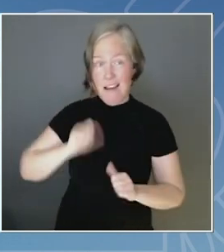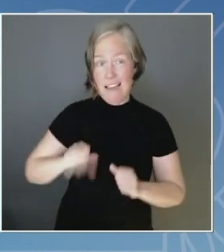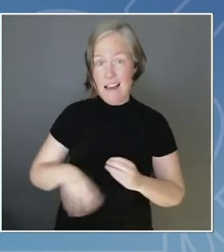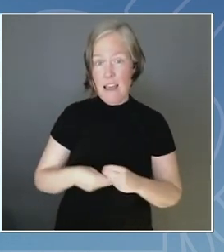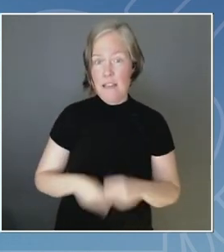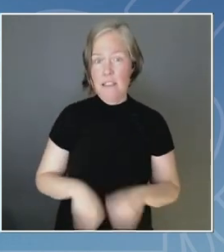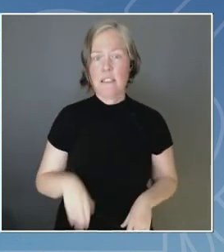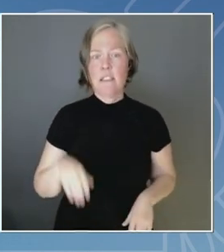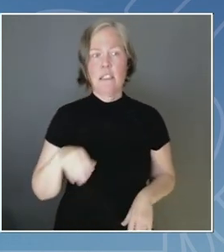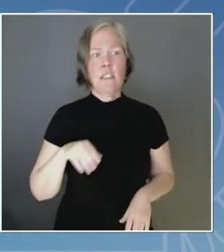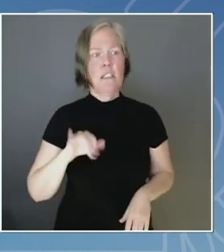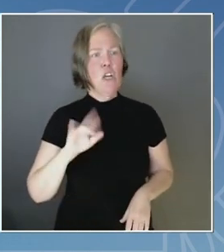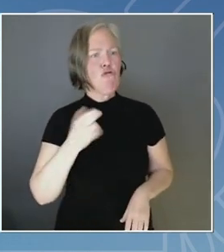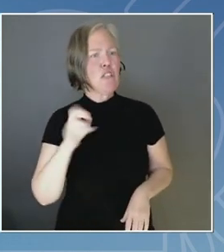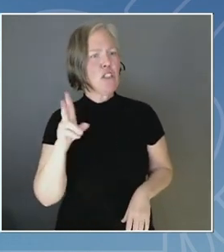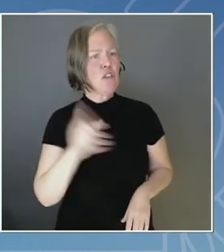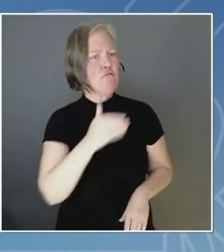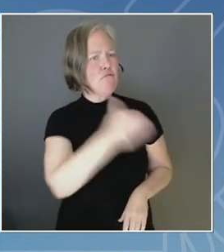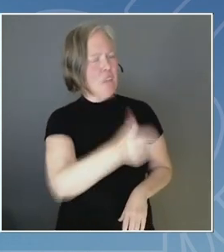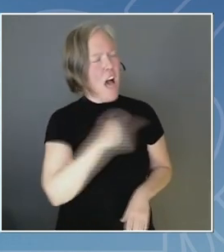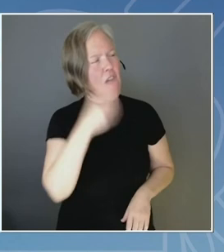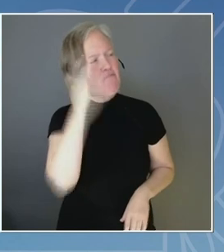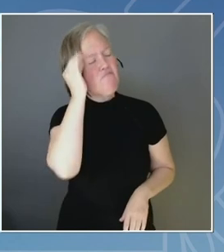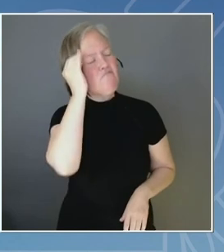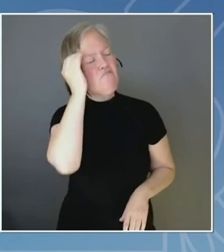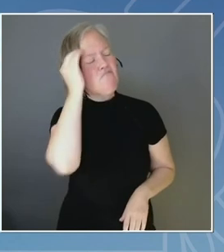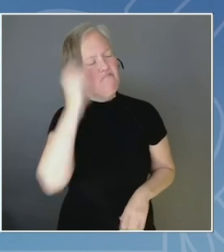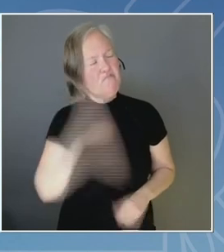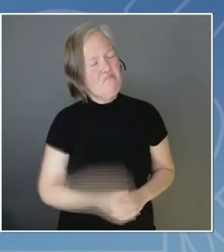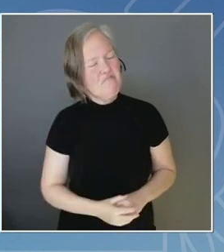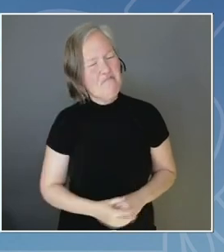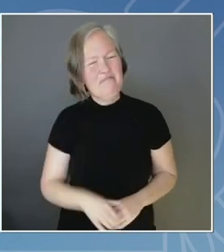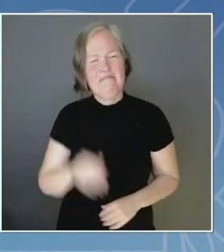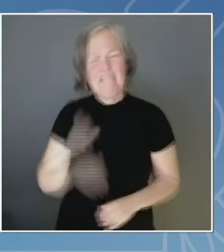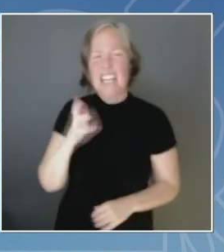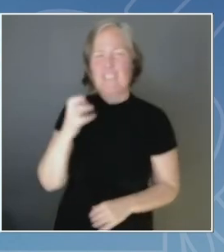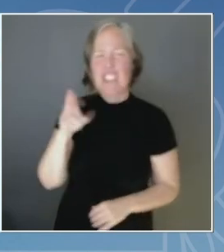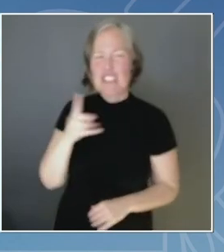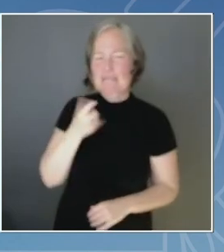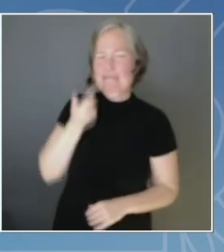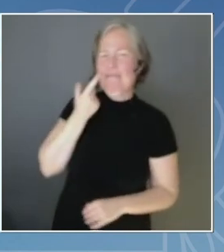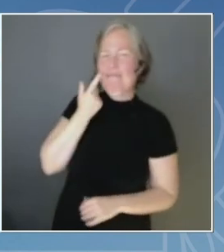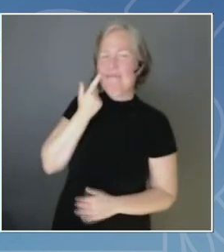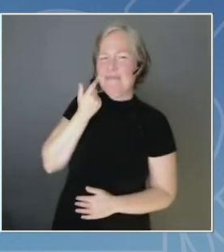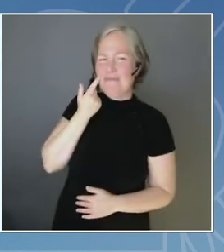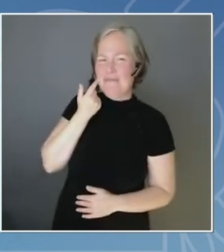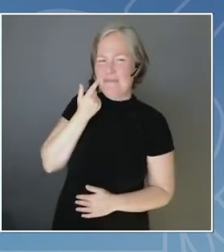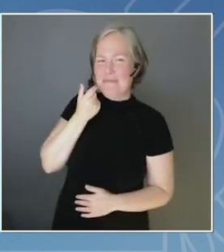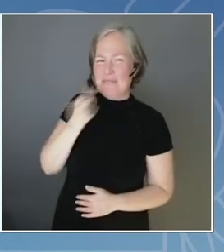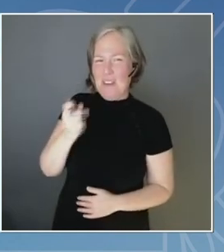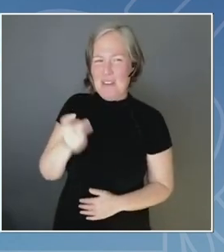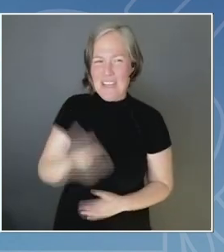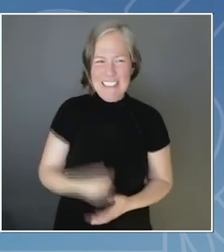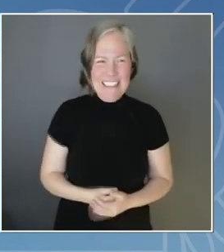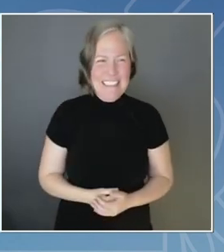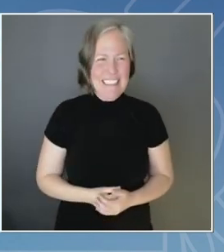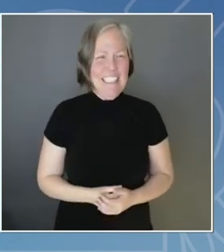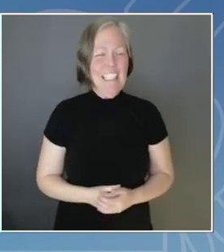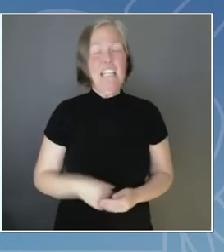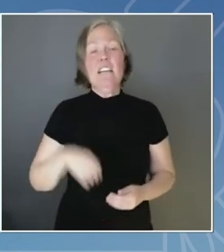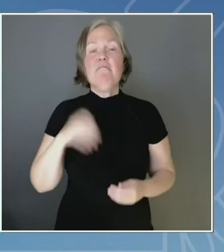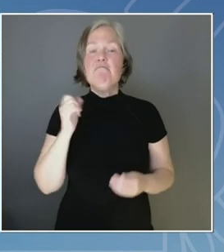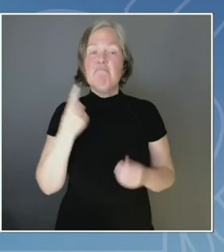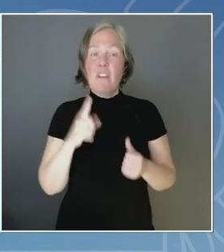Richard, why don't you go ahead? I'm chewing on that. Okay. Well, first of all, I think, what a lot of